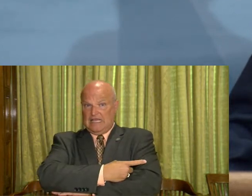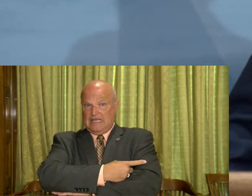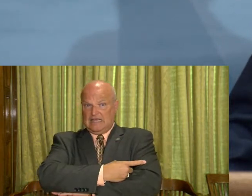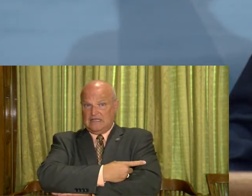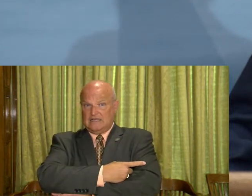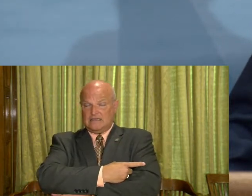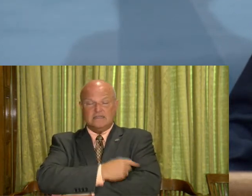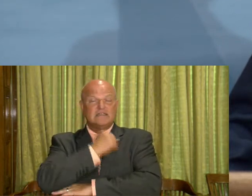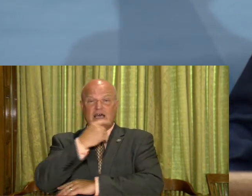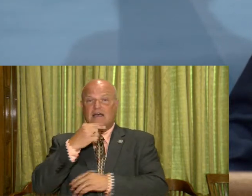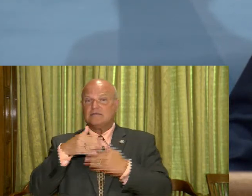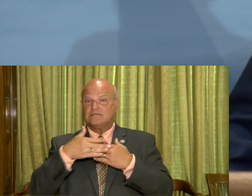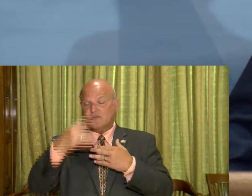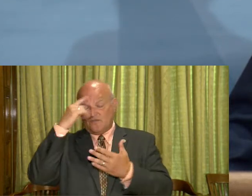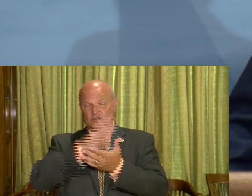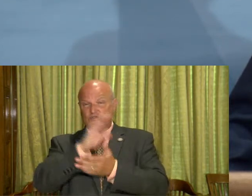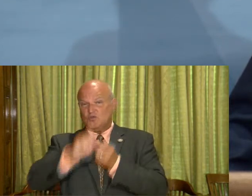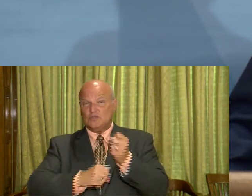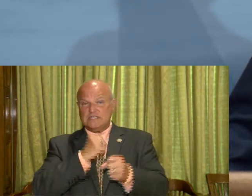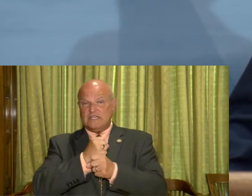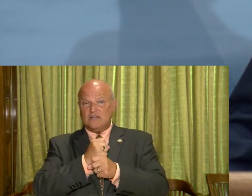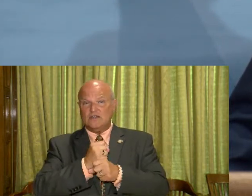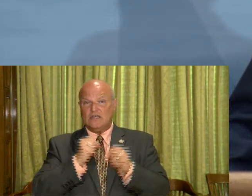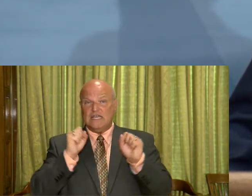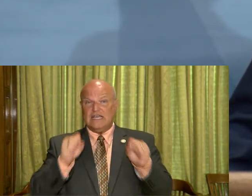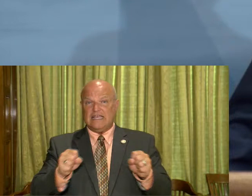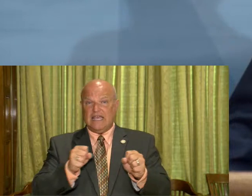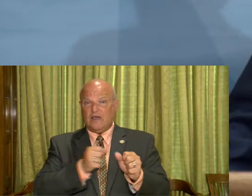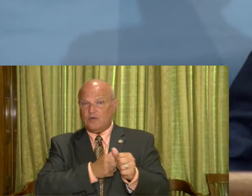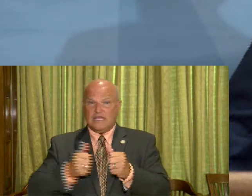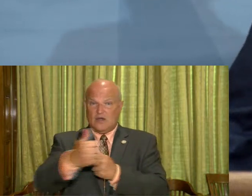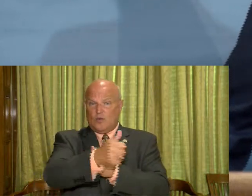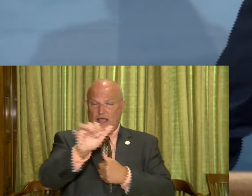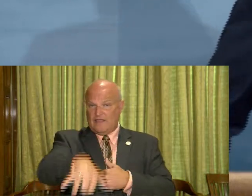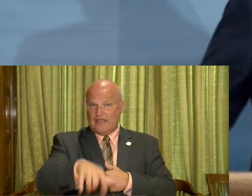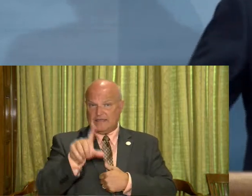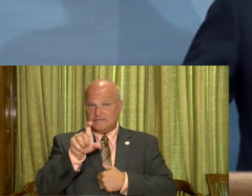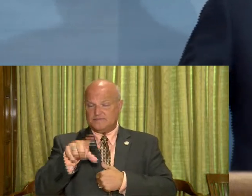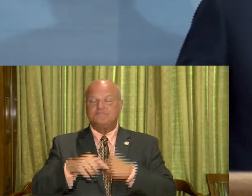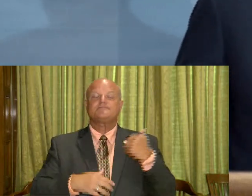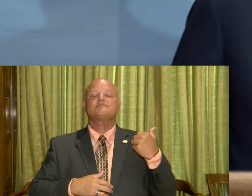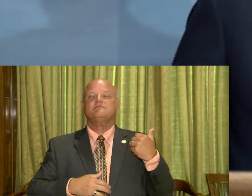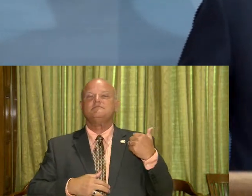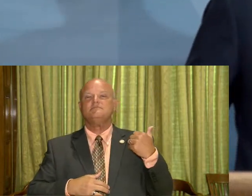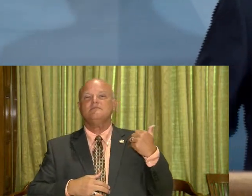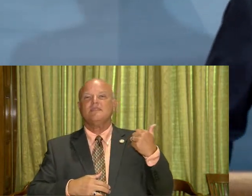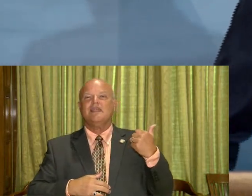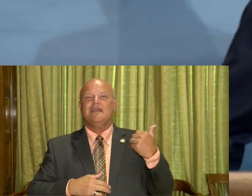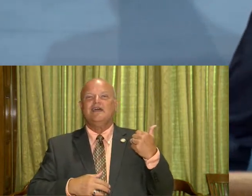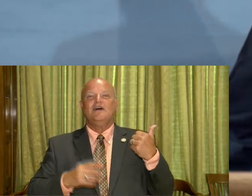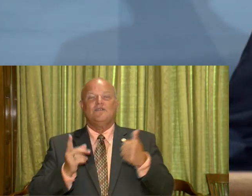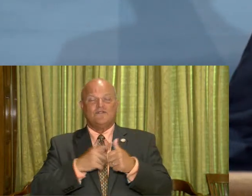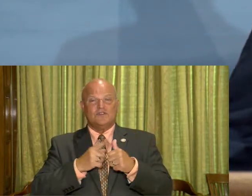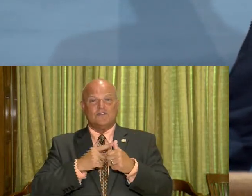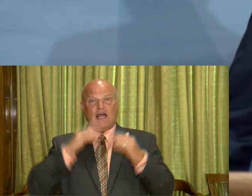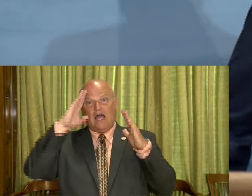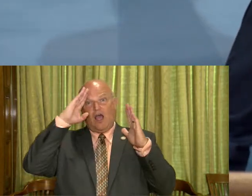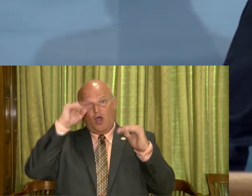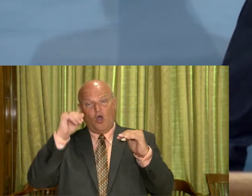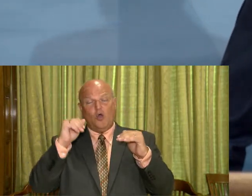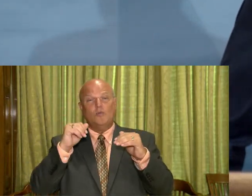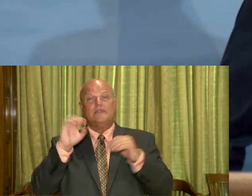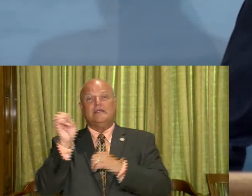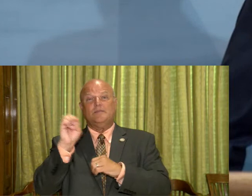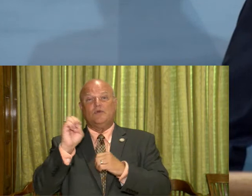soon enough for the school year. Is there any way to get around that? Well, first of all, I certainly hope that emergency clause can